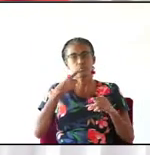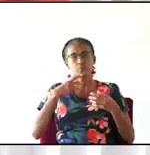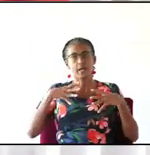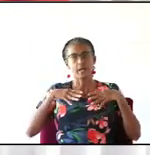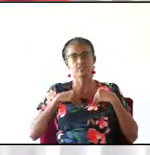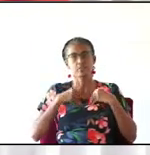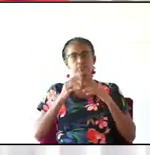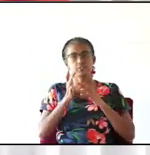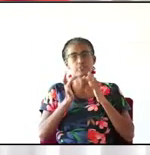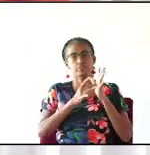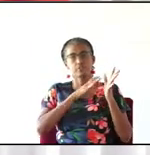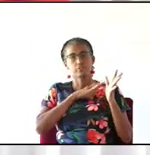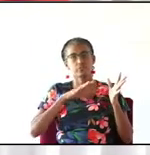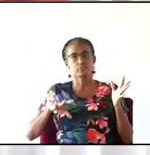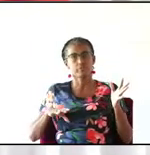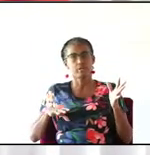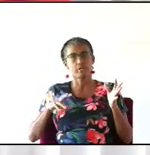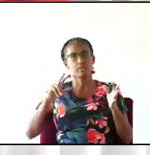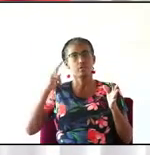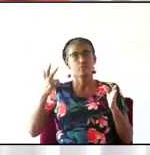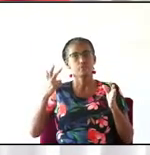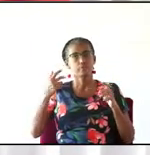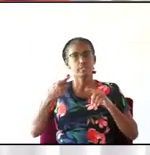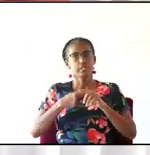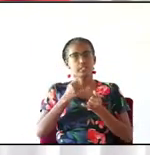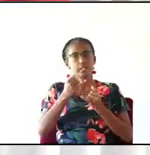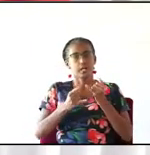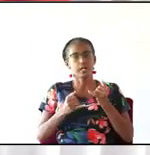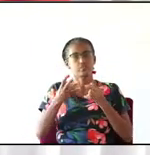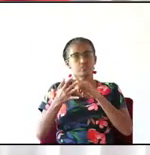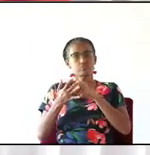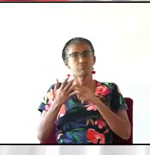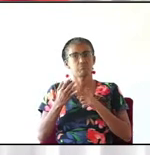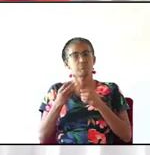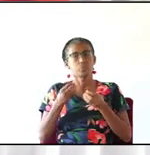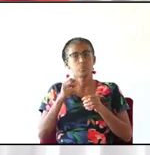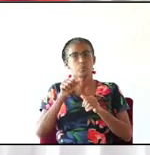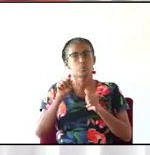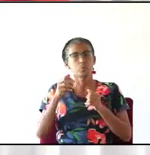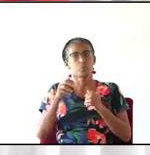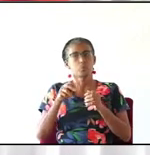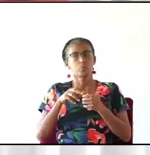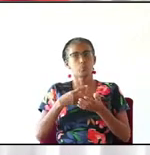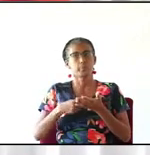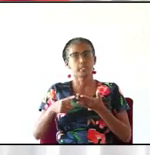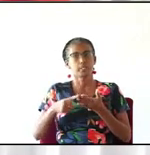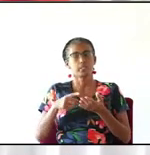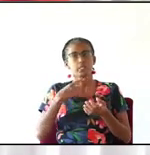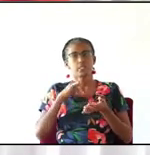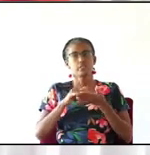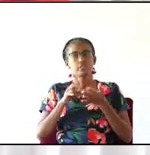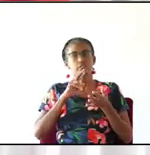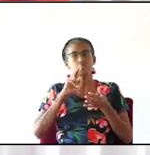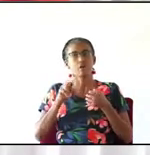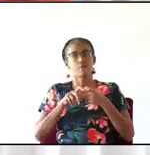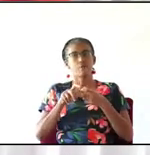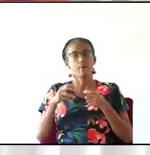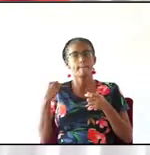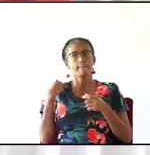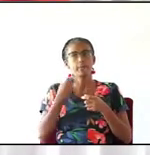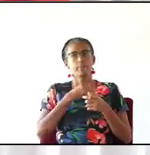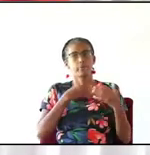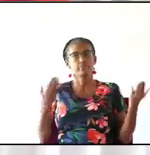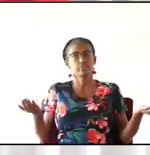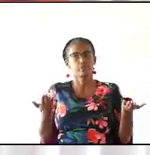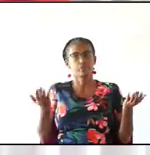Jesus Christ, 3 over the last couple of weeks, and these are from members who have been ministering during the